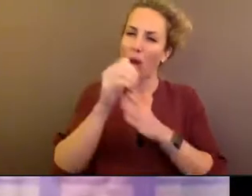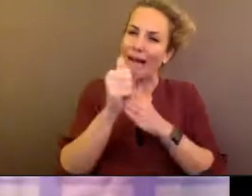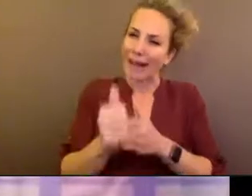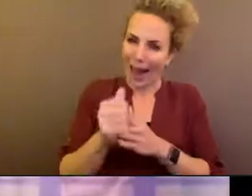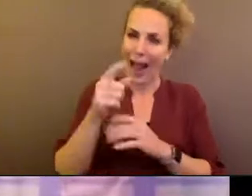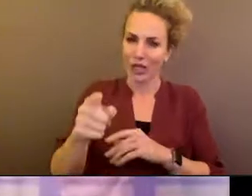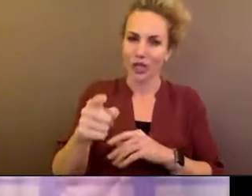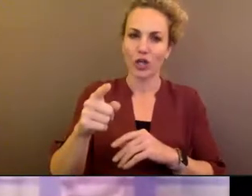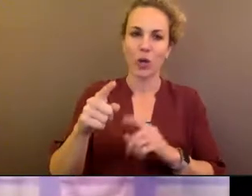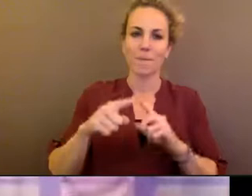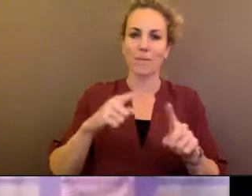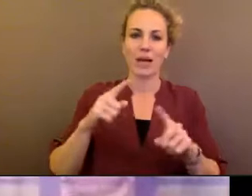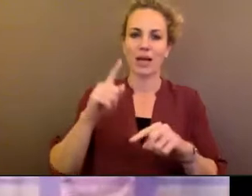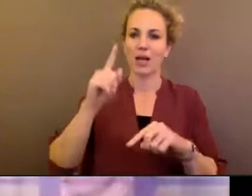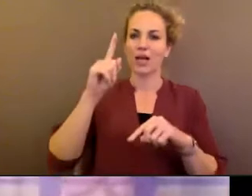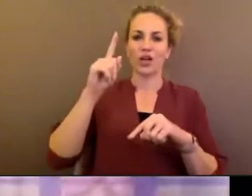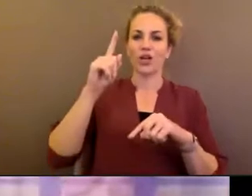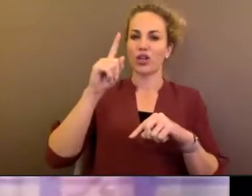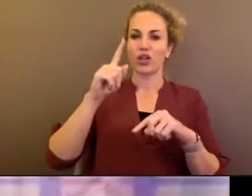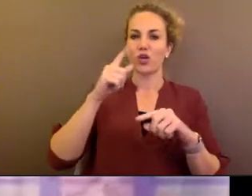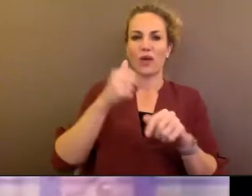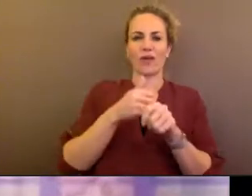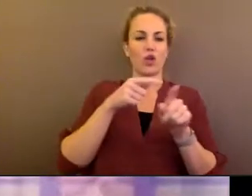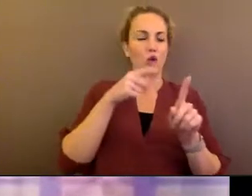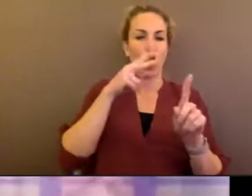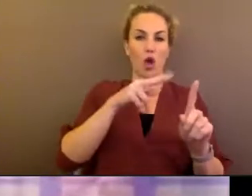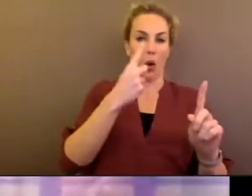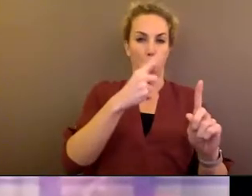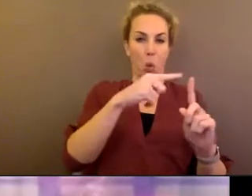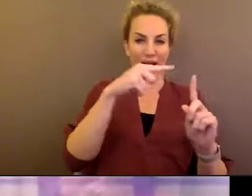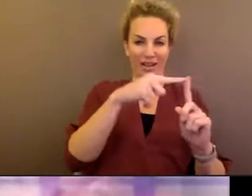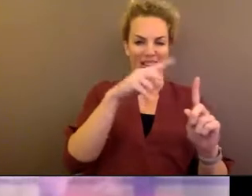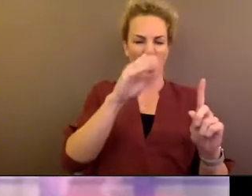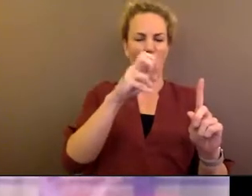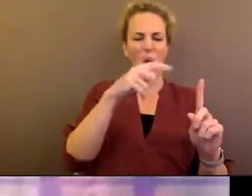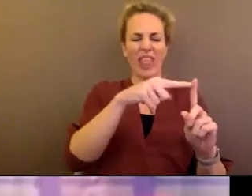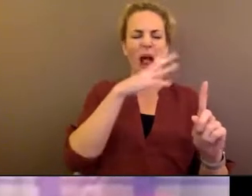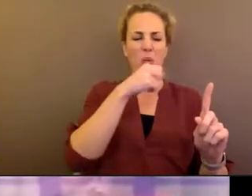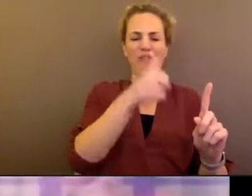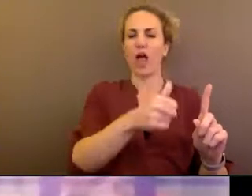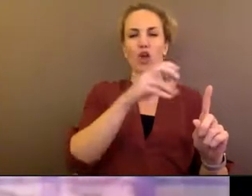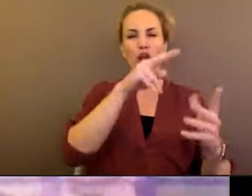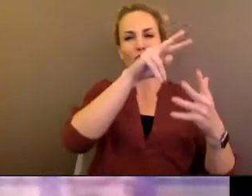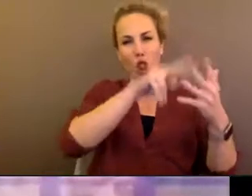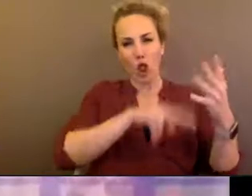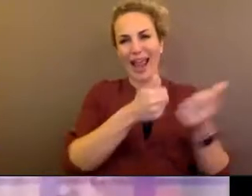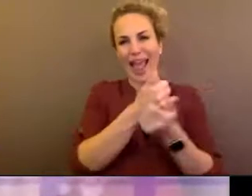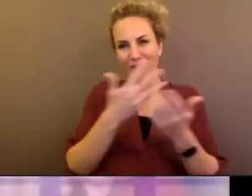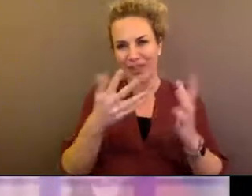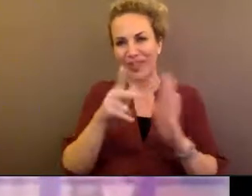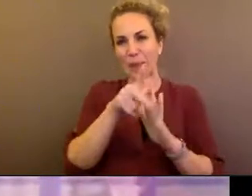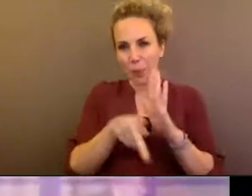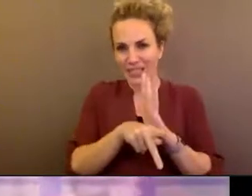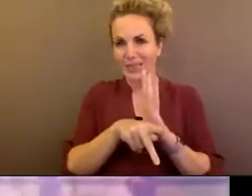You also usually you can't go to one place in the code. You've got to look at the ideals and say, well, who do we want to be? You've got to look at the principles